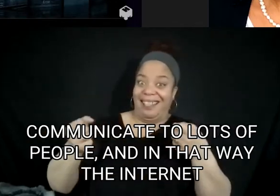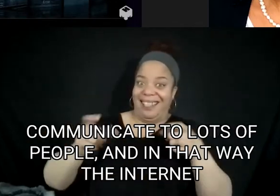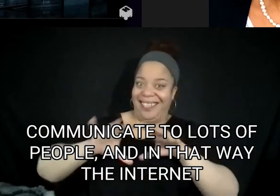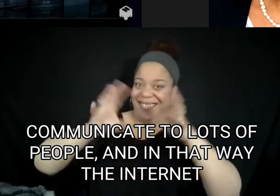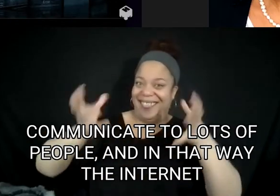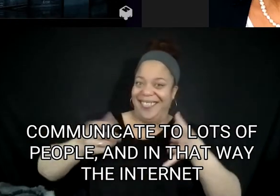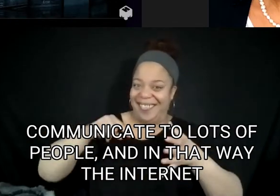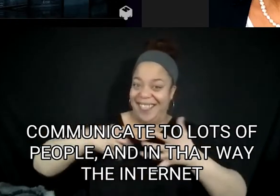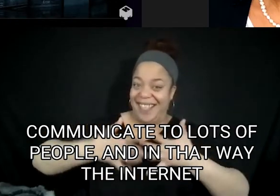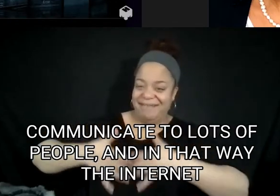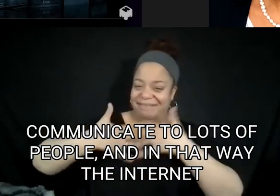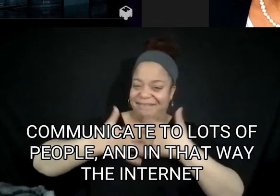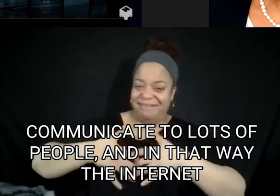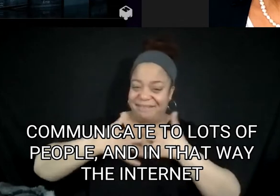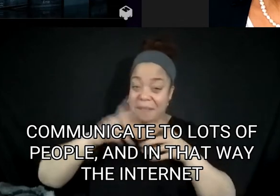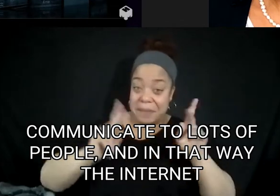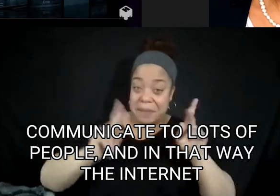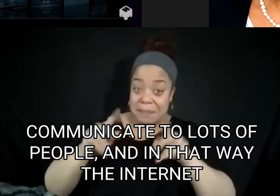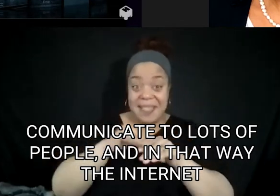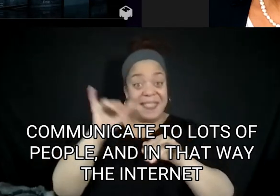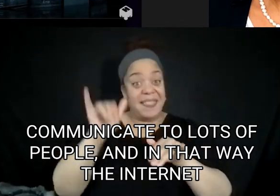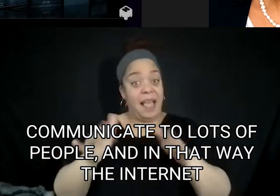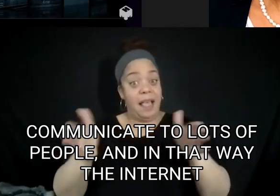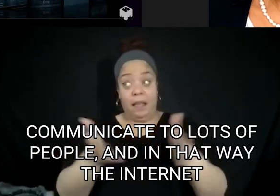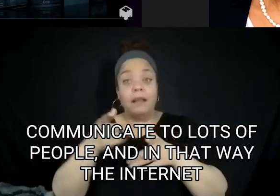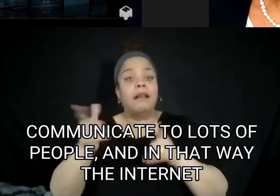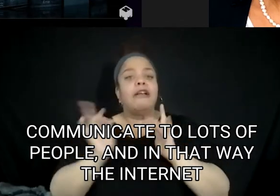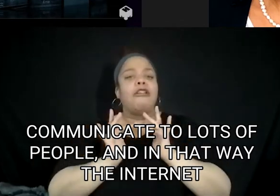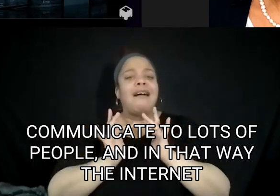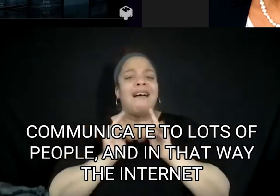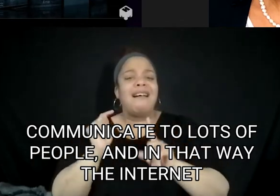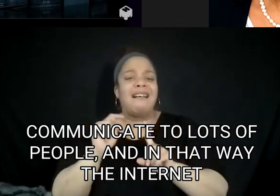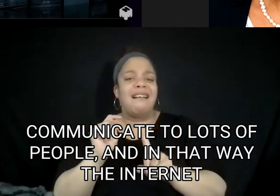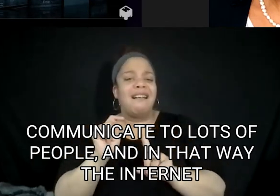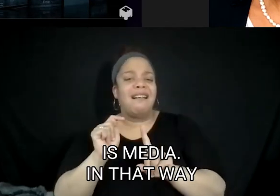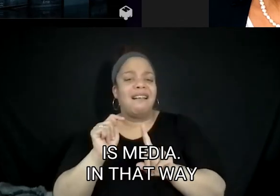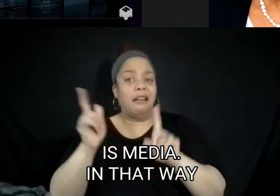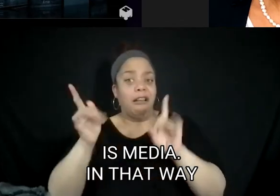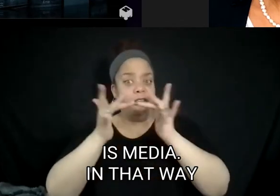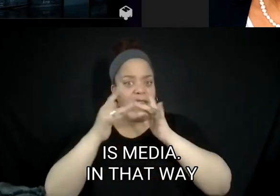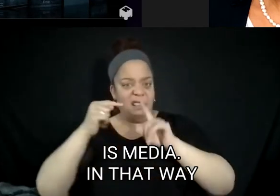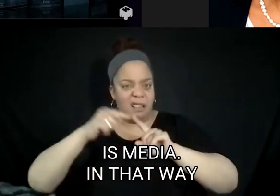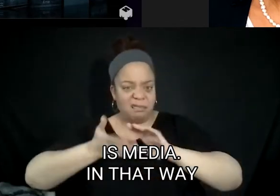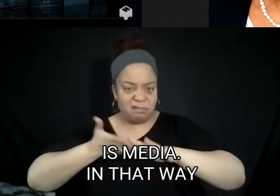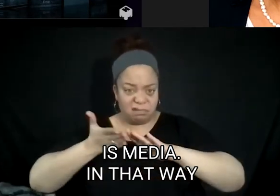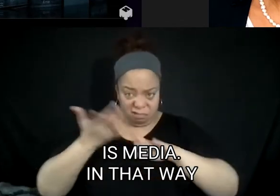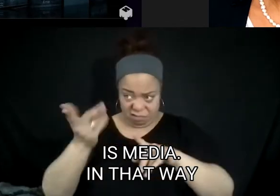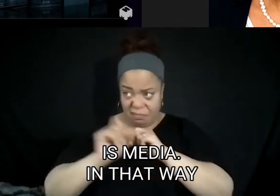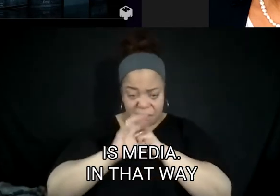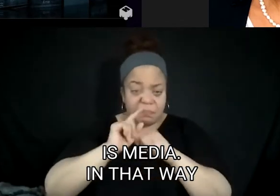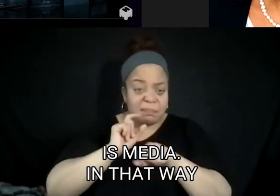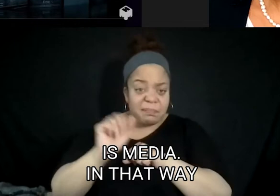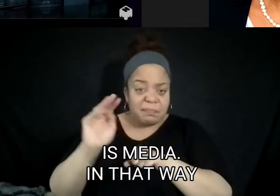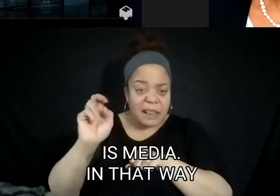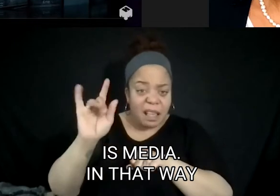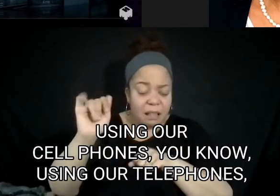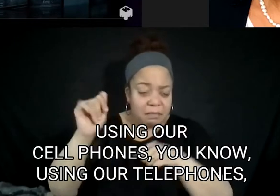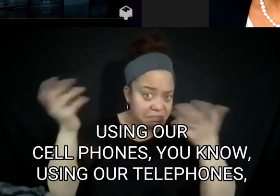In that way, you know, using our cell phones, you know, using our telephones, that is a form of media.